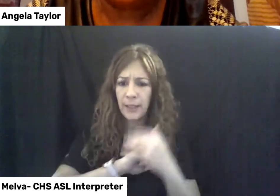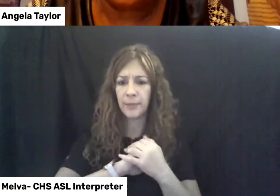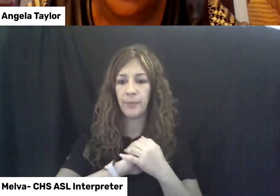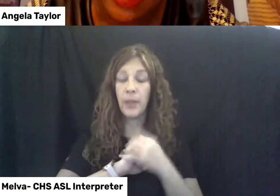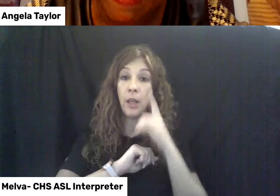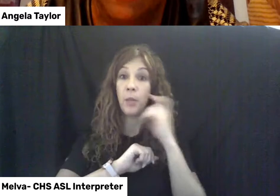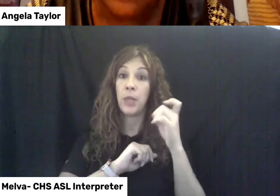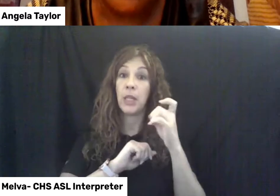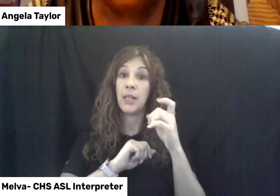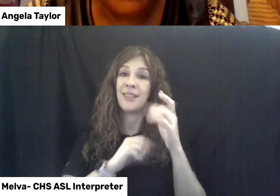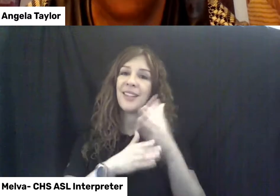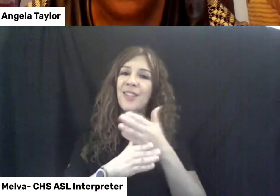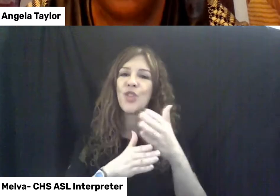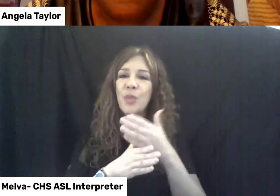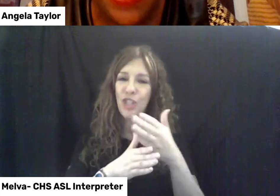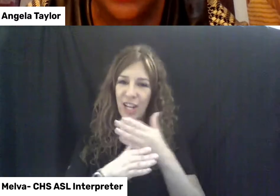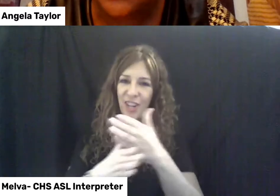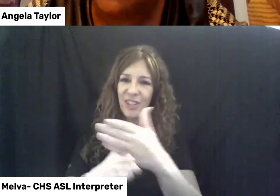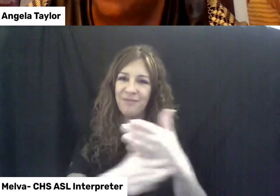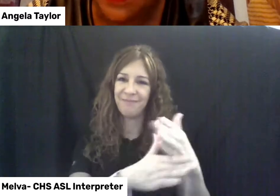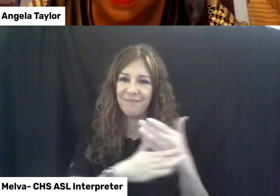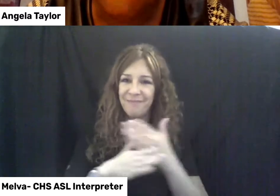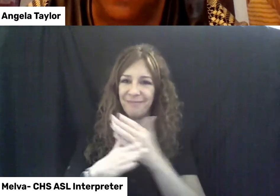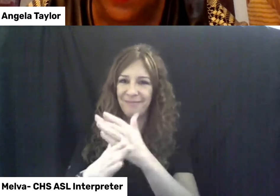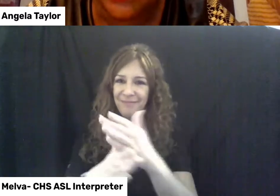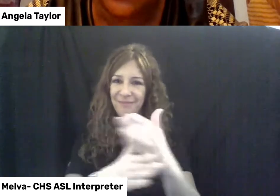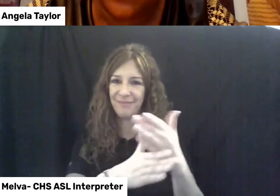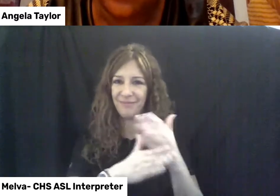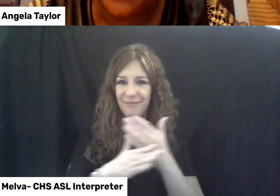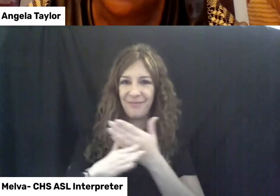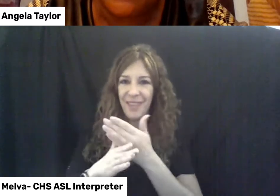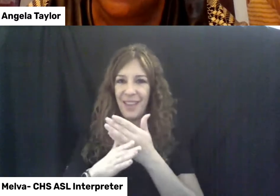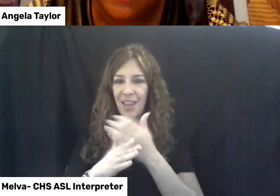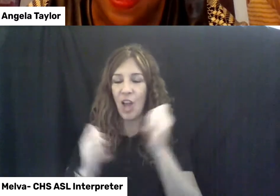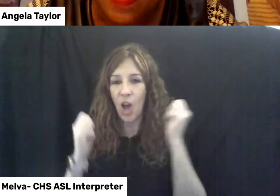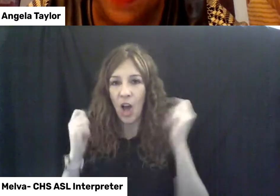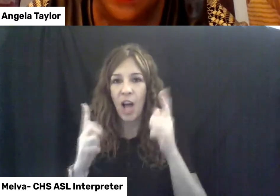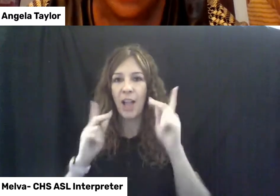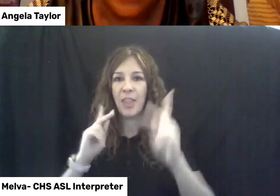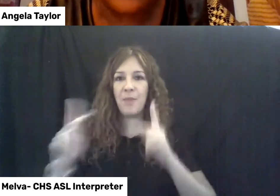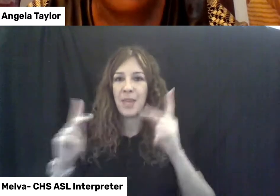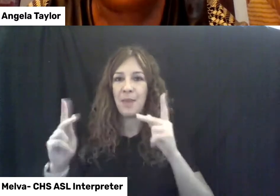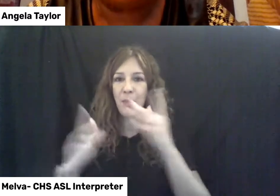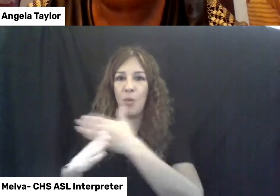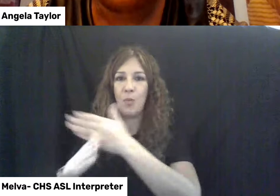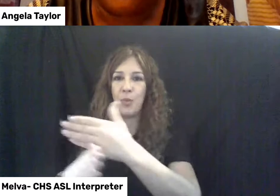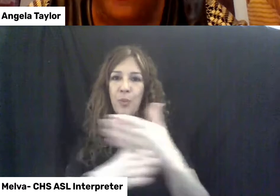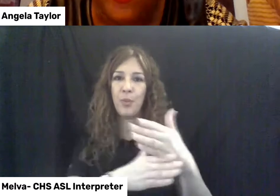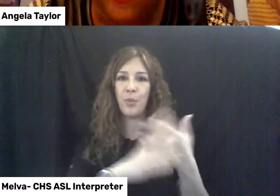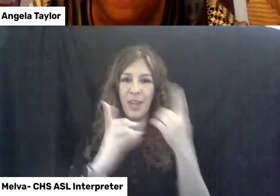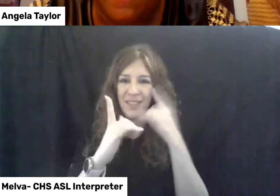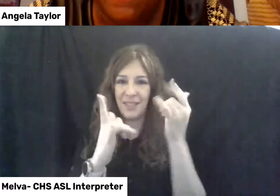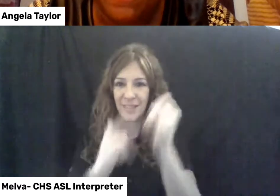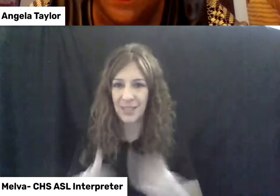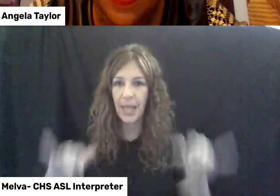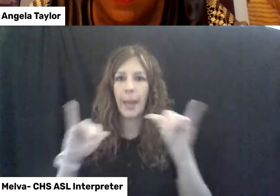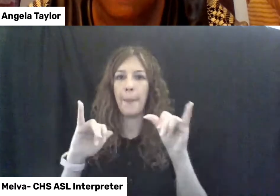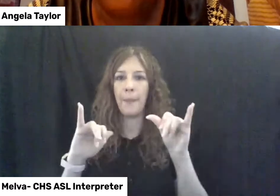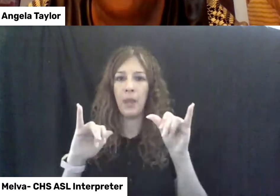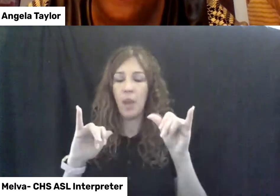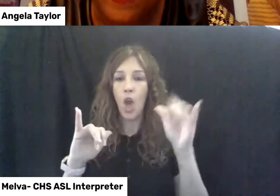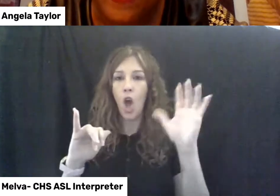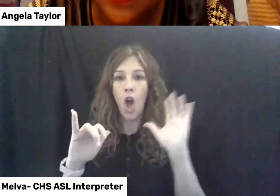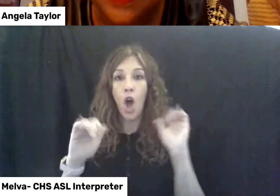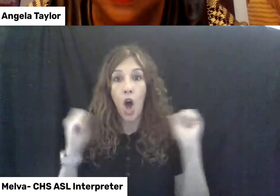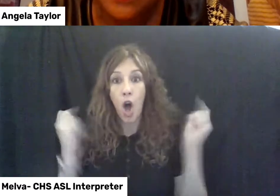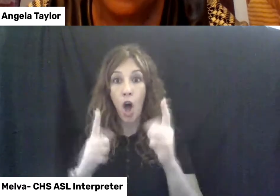it's to be shared because the mission of everyone in the room is the same, and that's to secure